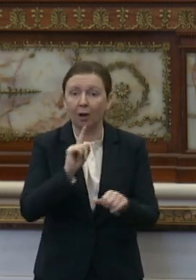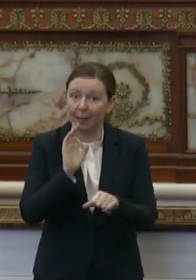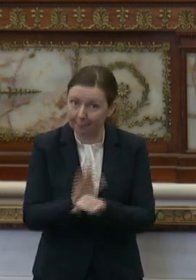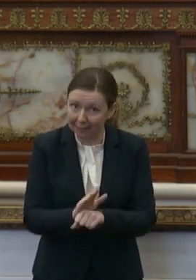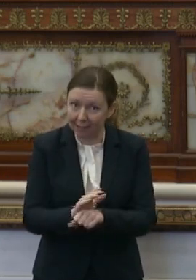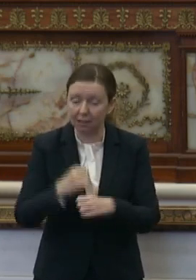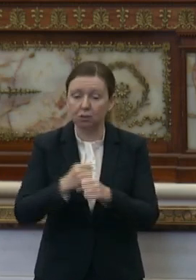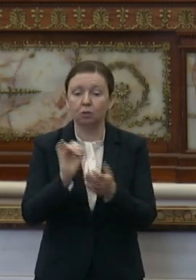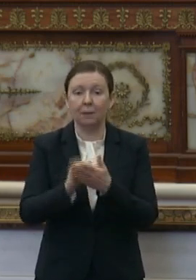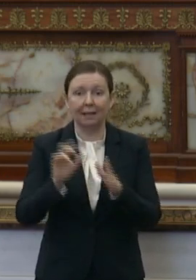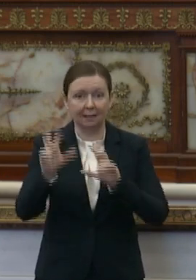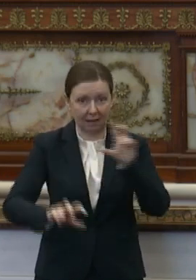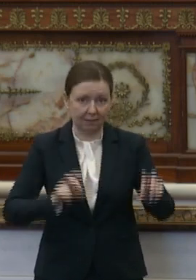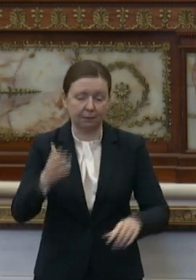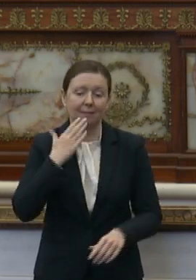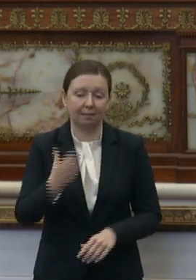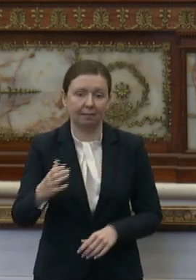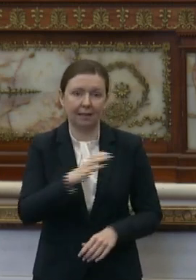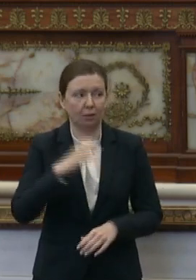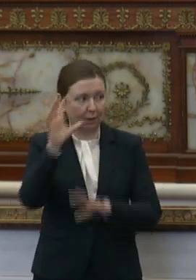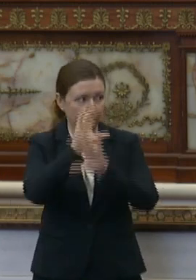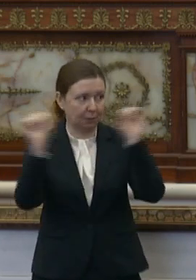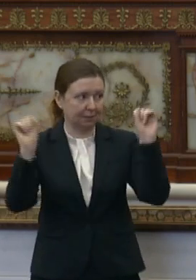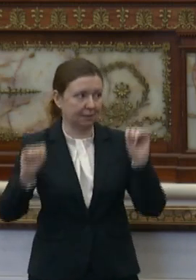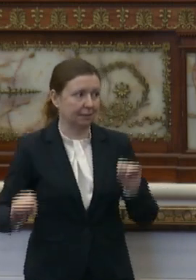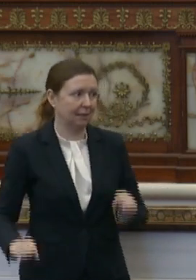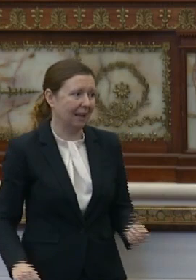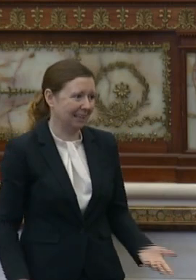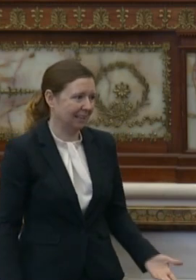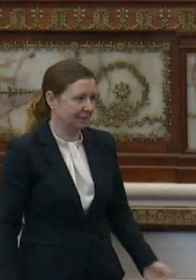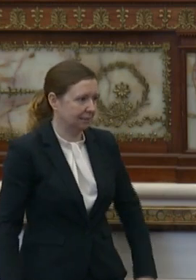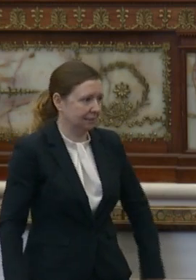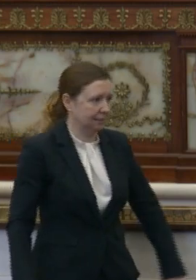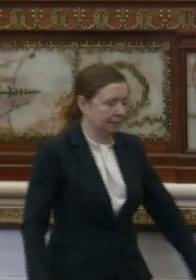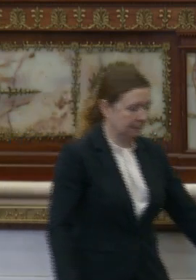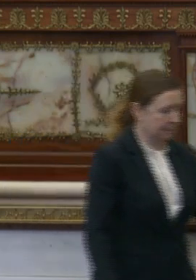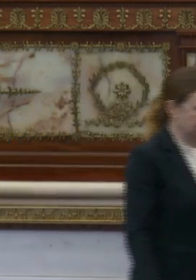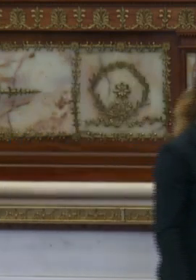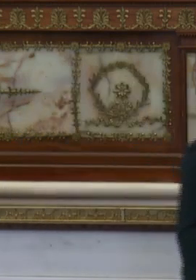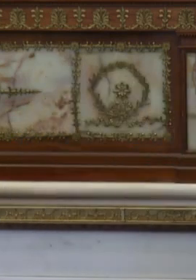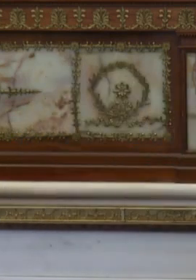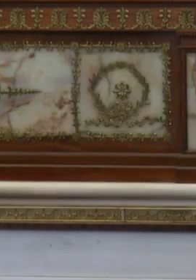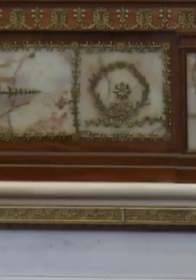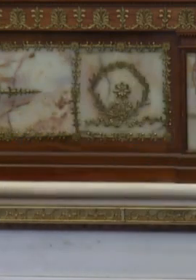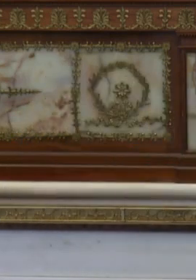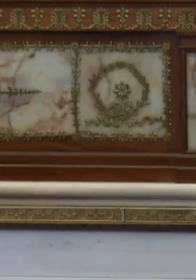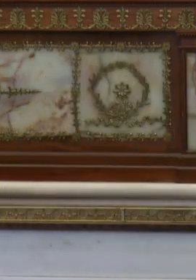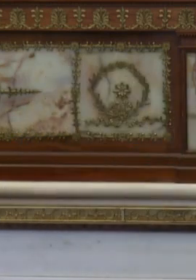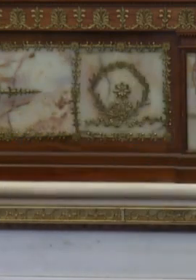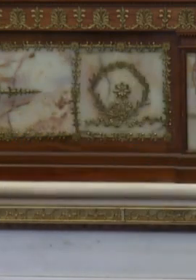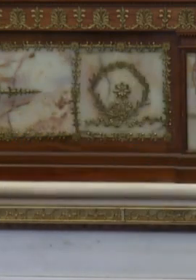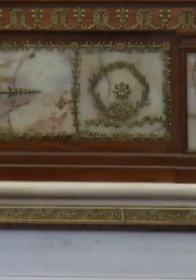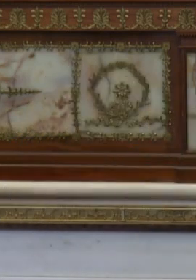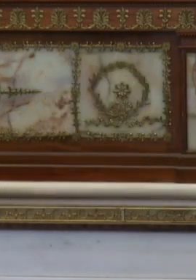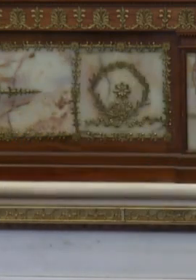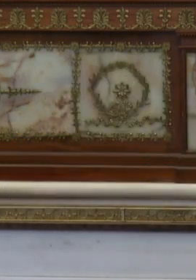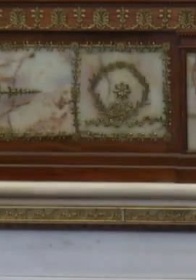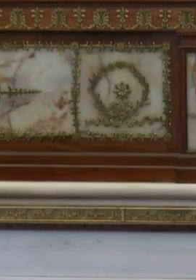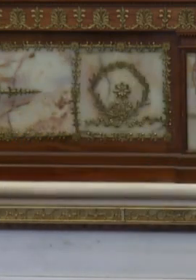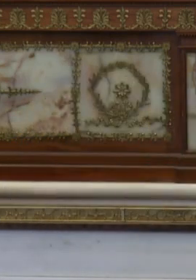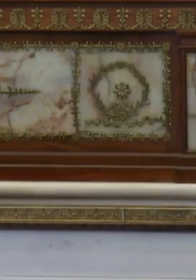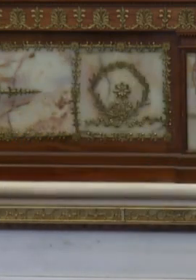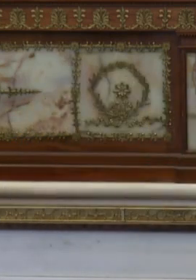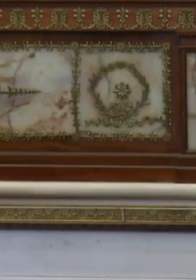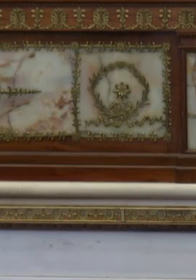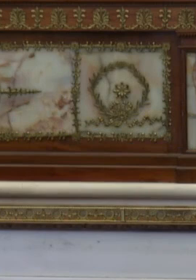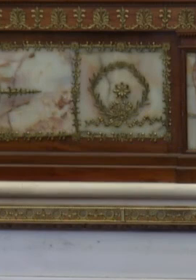committed to making that investment. Thank you, Council President. Thank you, Councilman. Thank you so much. Very impressive. I